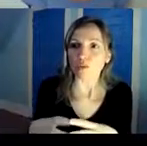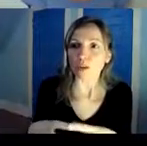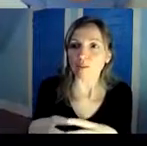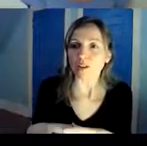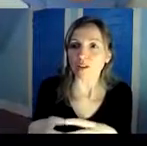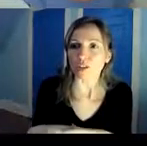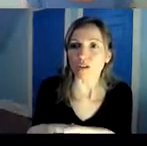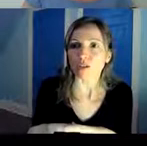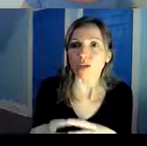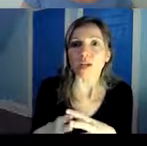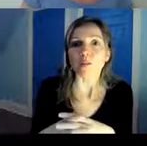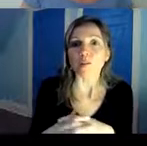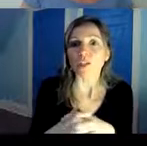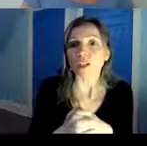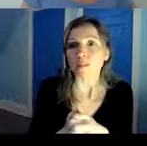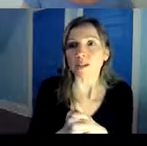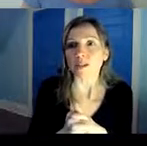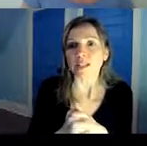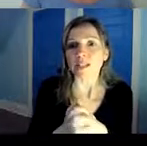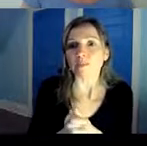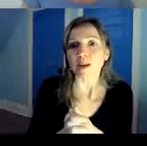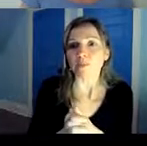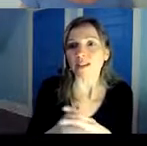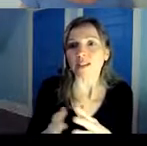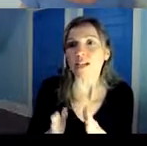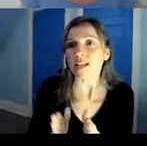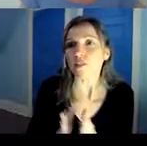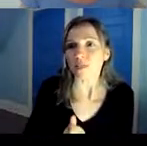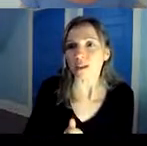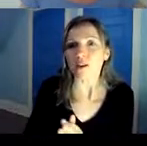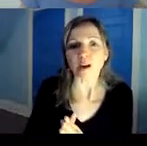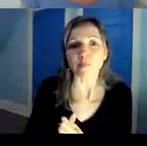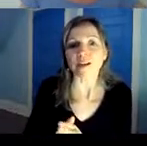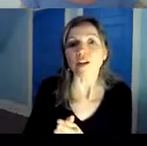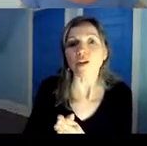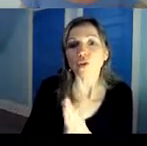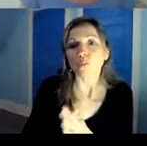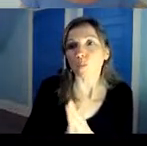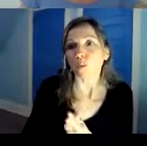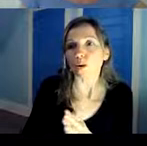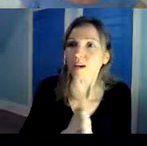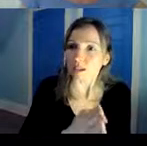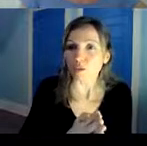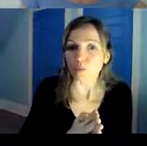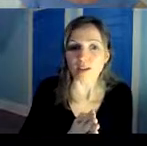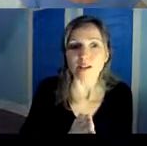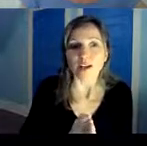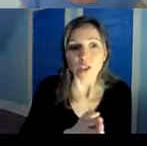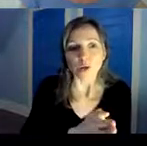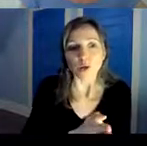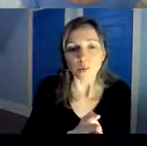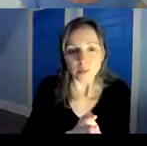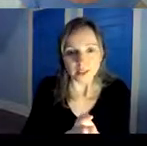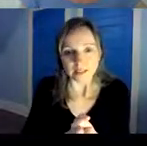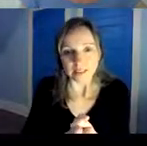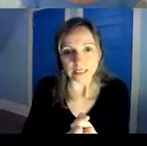have a regional map here in Ontario. In British Columbia, EDD Maps, it's not there yet, but you can report in other ways.